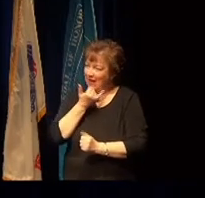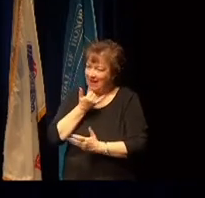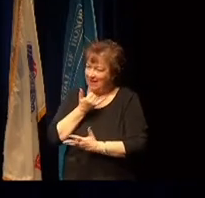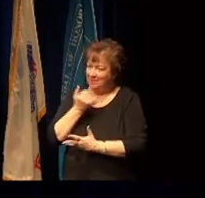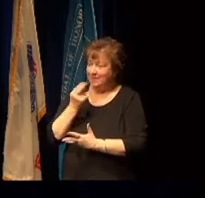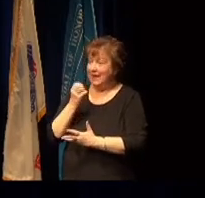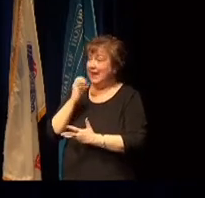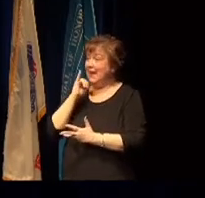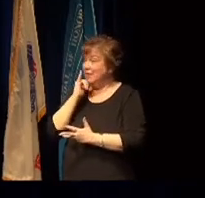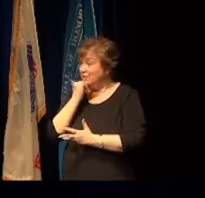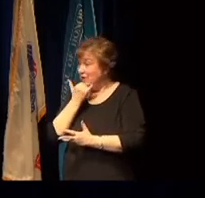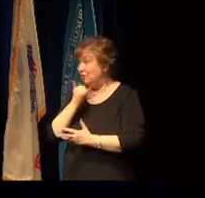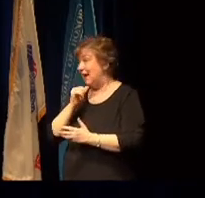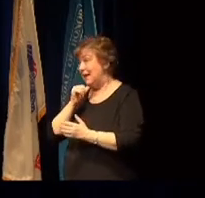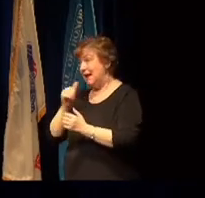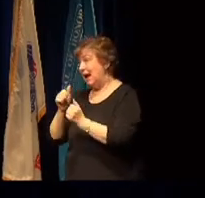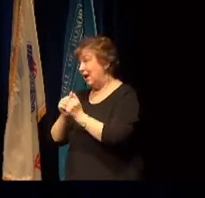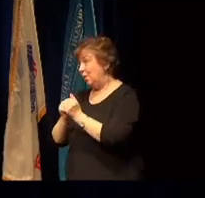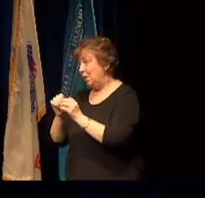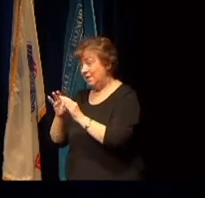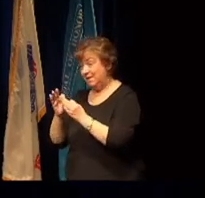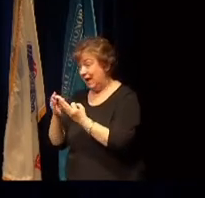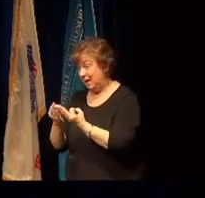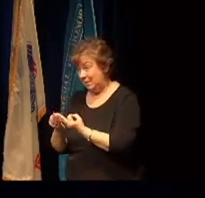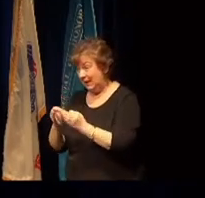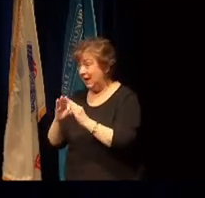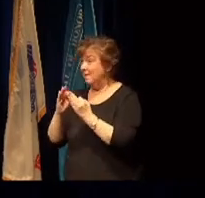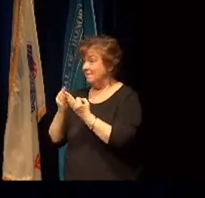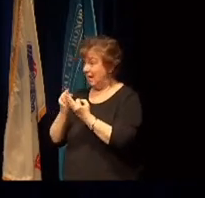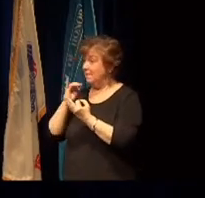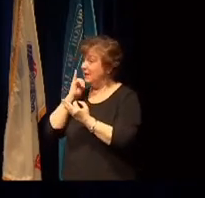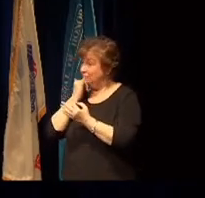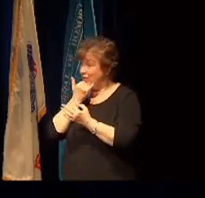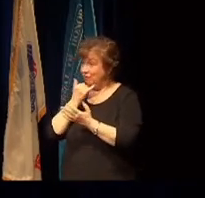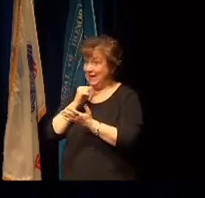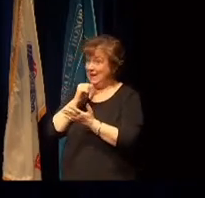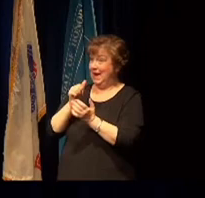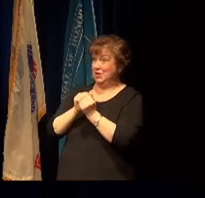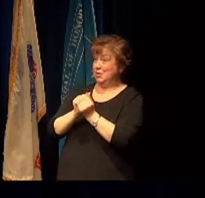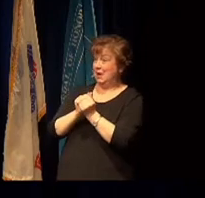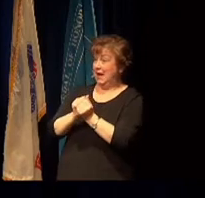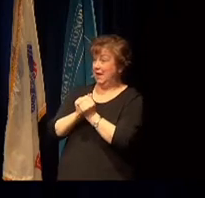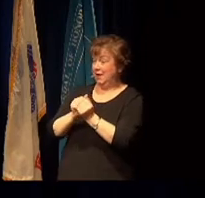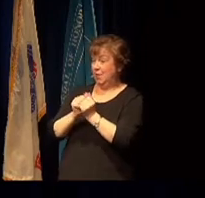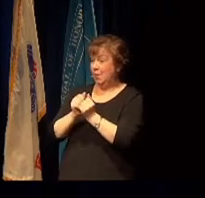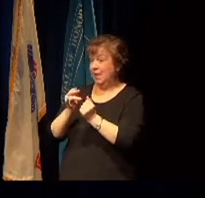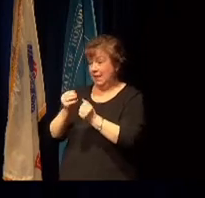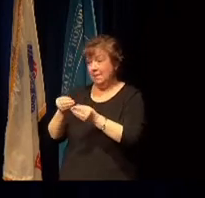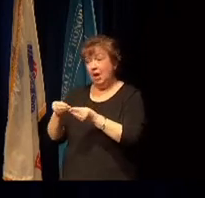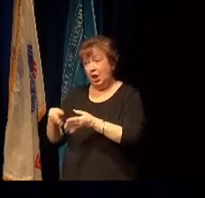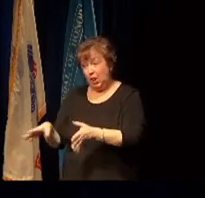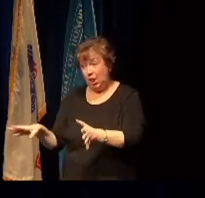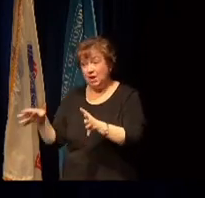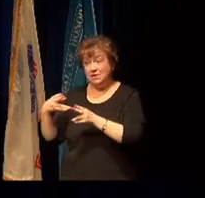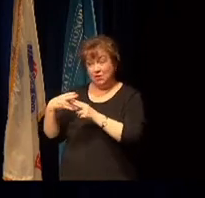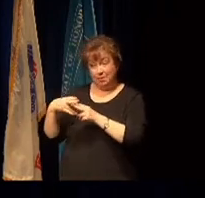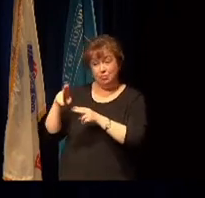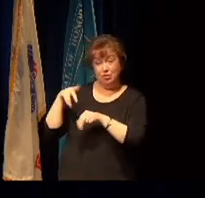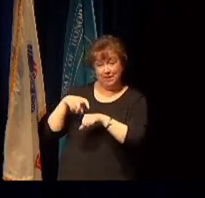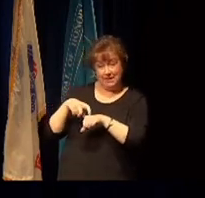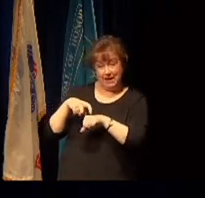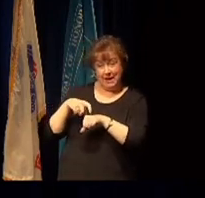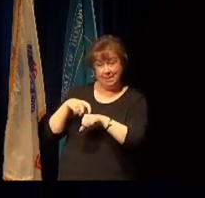being with his family. His family regrets not being with him. There's a loss there for a brief period of time, but they will